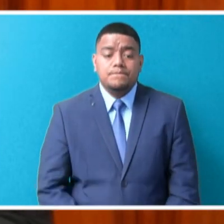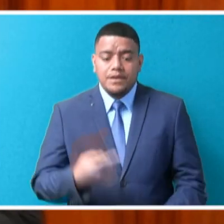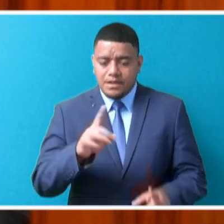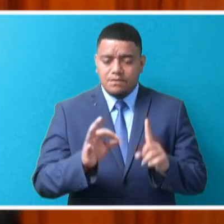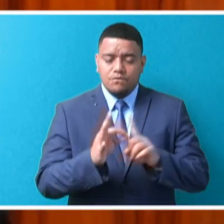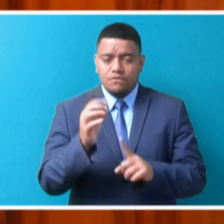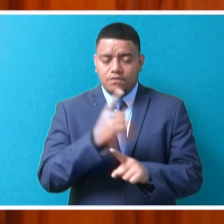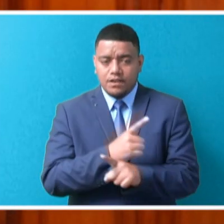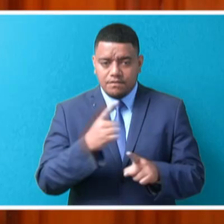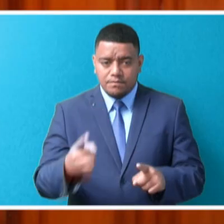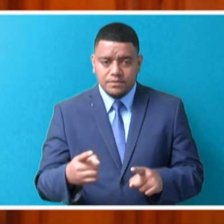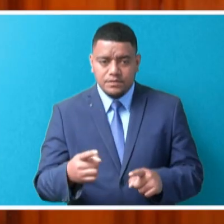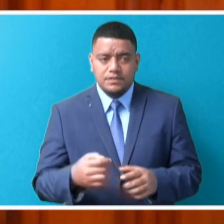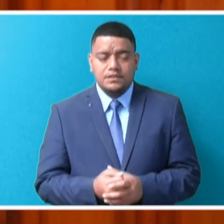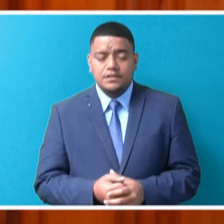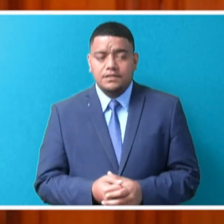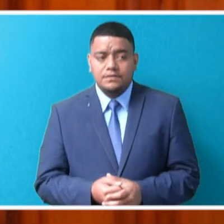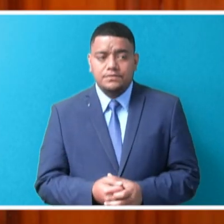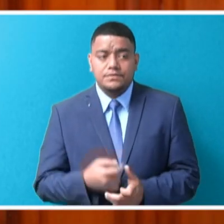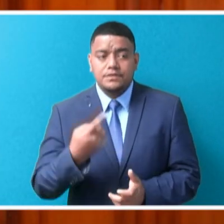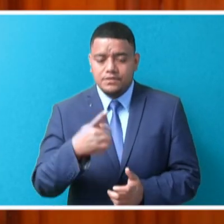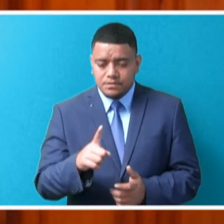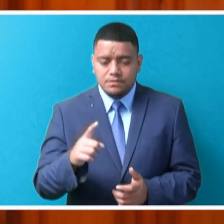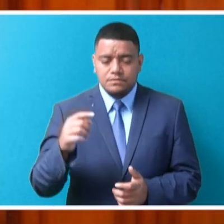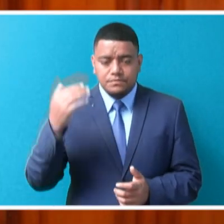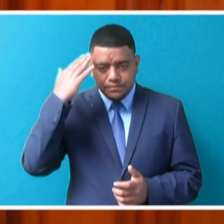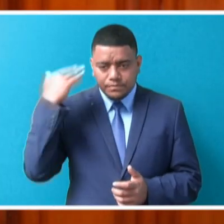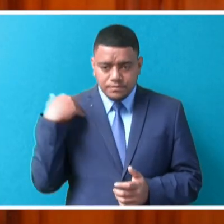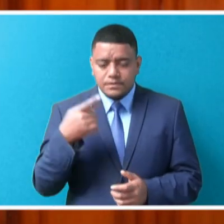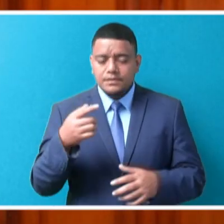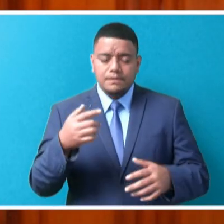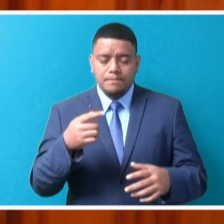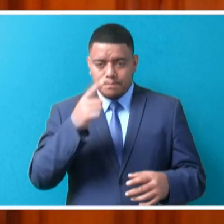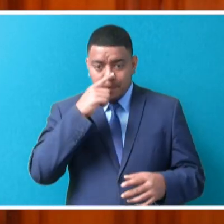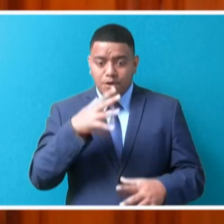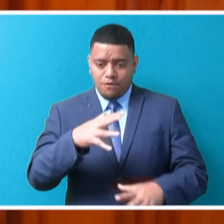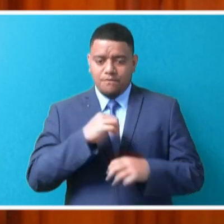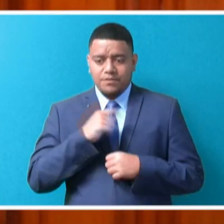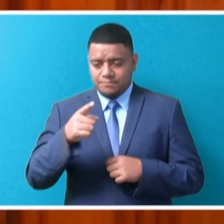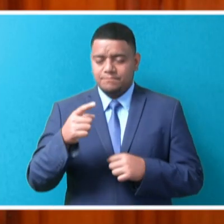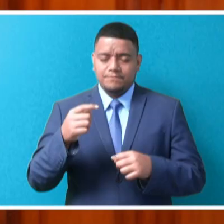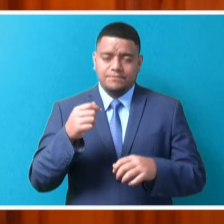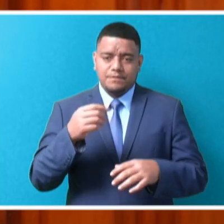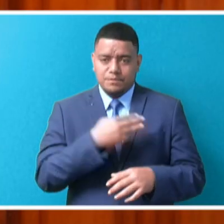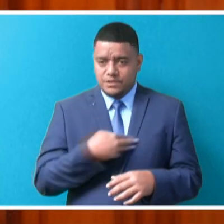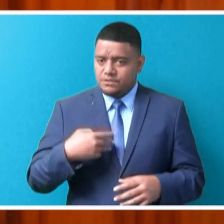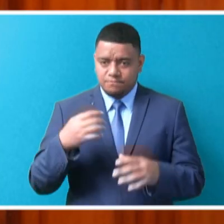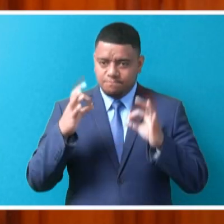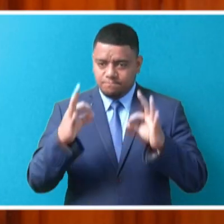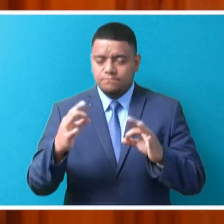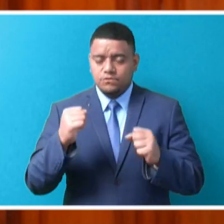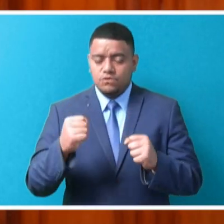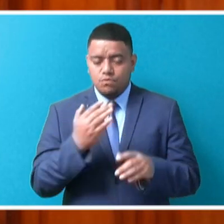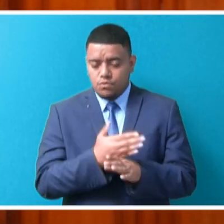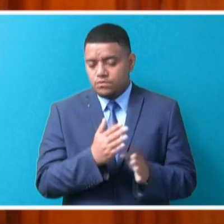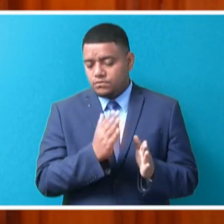and accountability structures, reinforcing oversight and public confidence in concession allocation processes. Honorable Speaker,